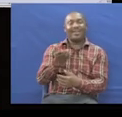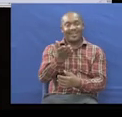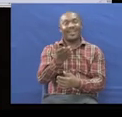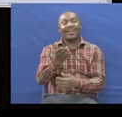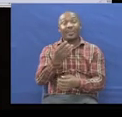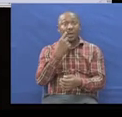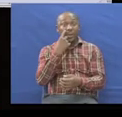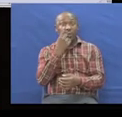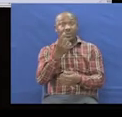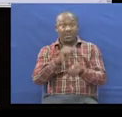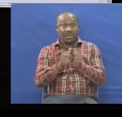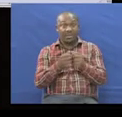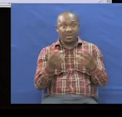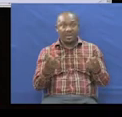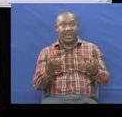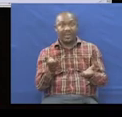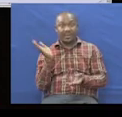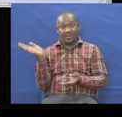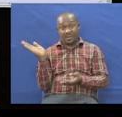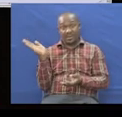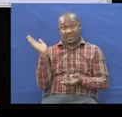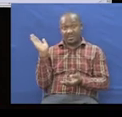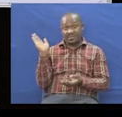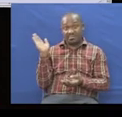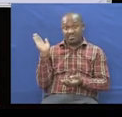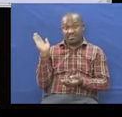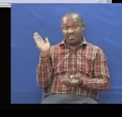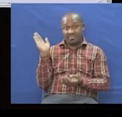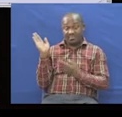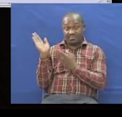Yeah. You see something like this.